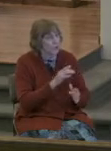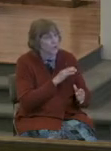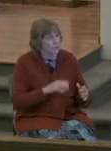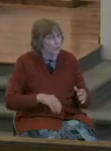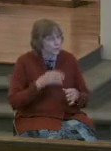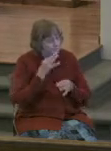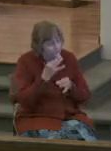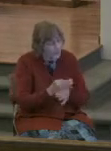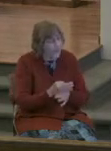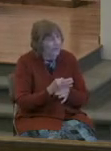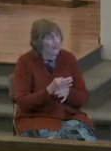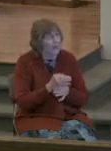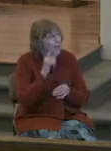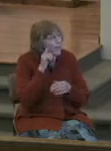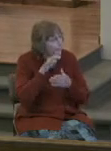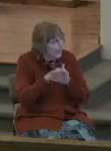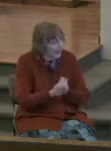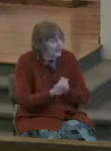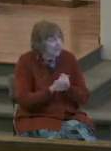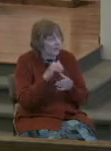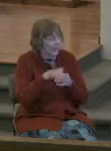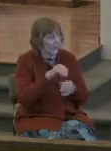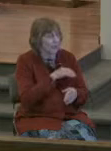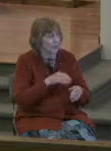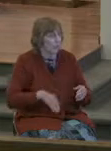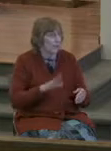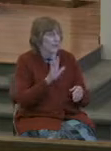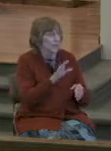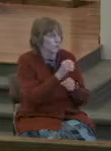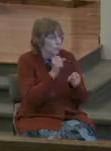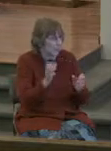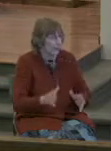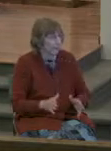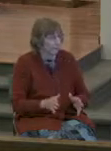your faith and belief in Christ as your Savior,